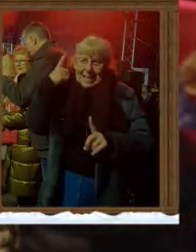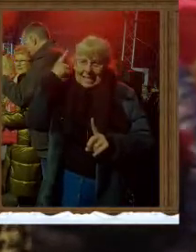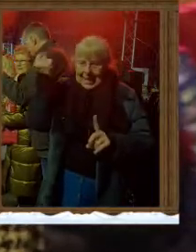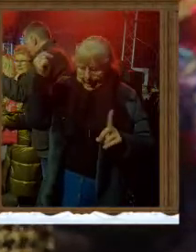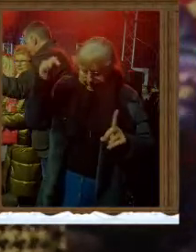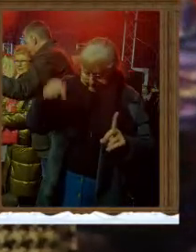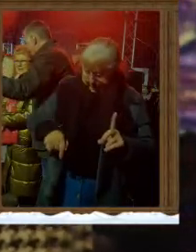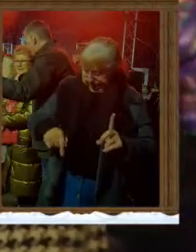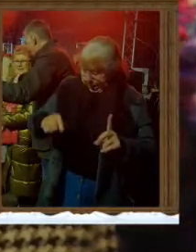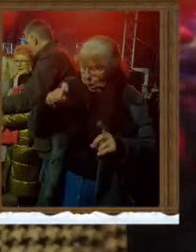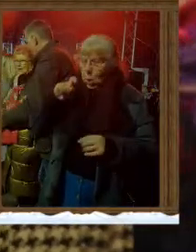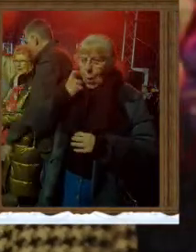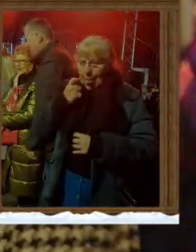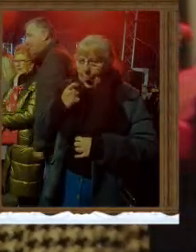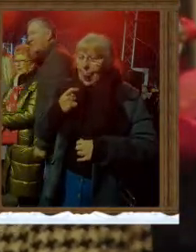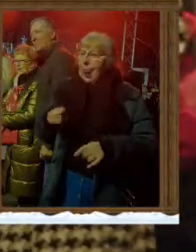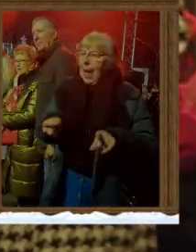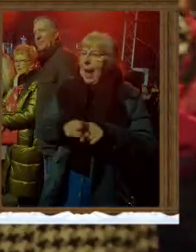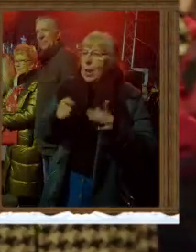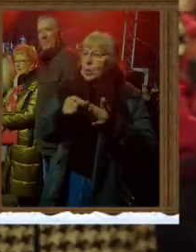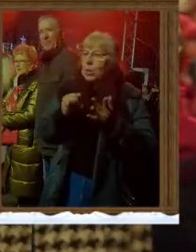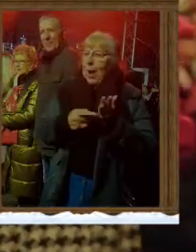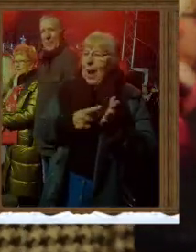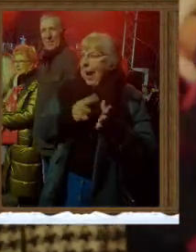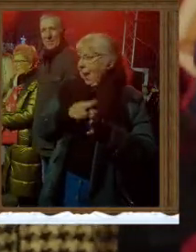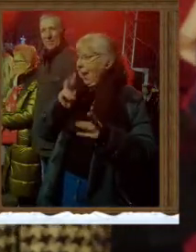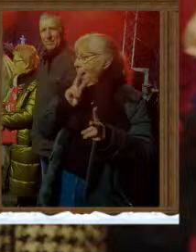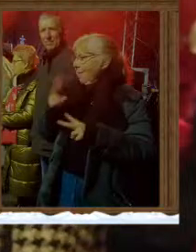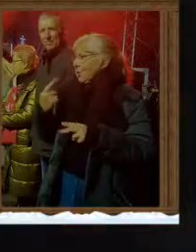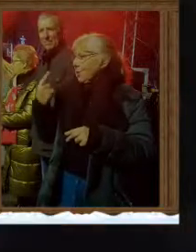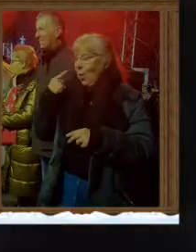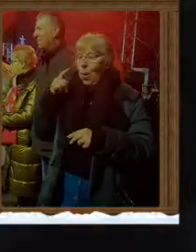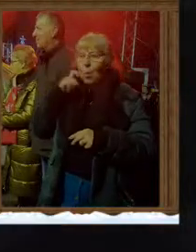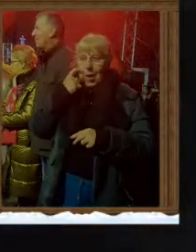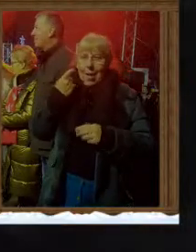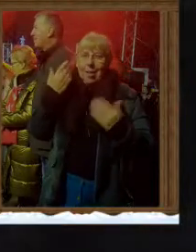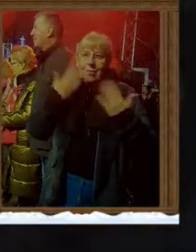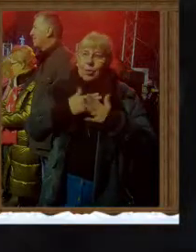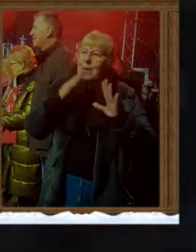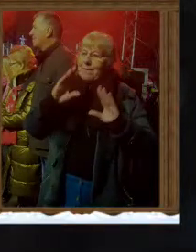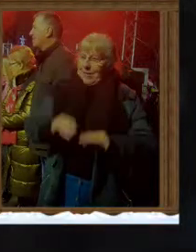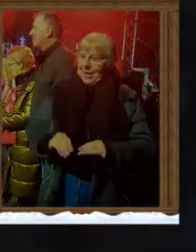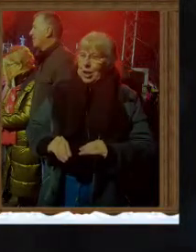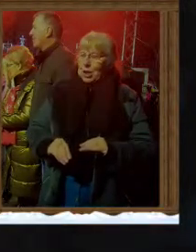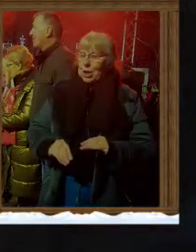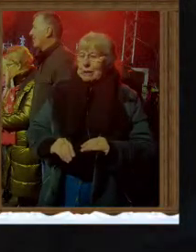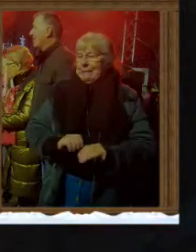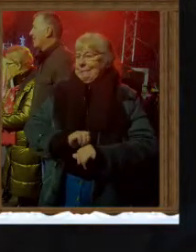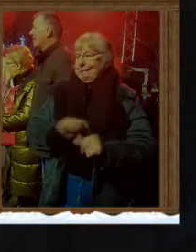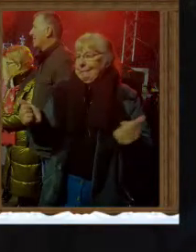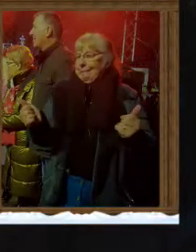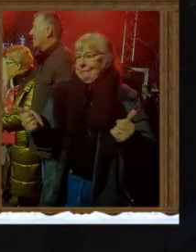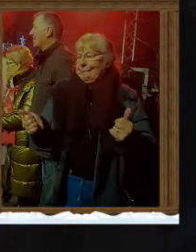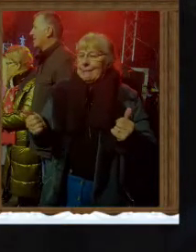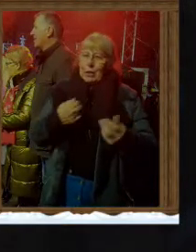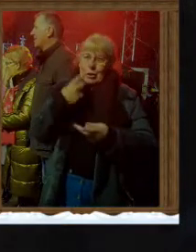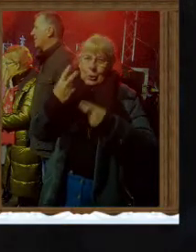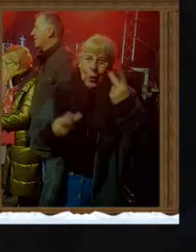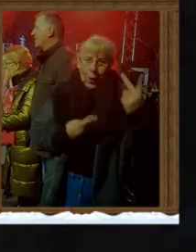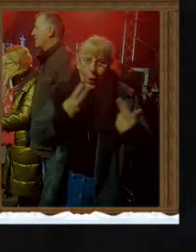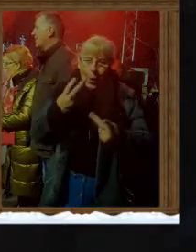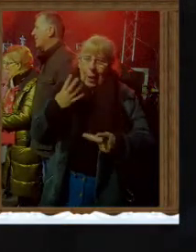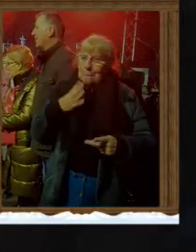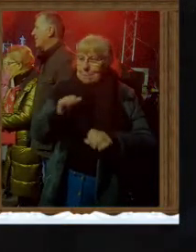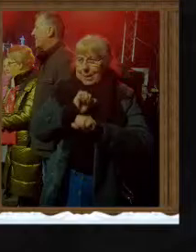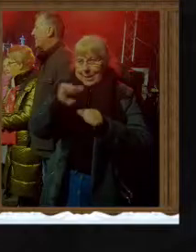here tonight. And little Isla, who we met a short time ago, is going to finish tonight's show with an absolute classic. But we need all your